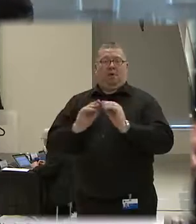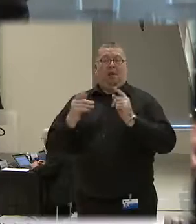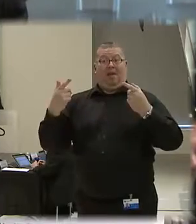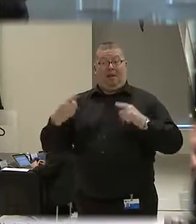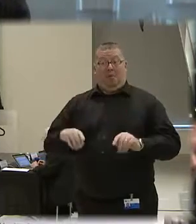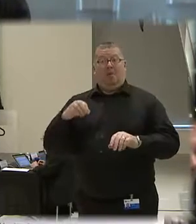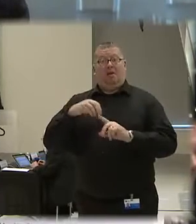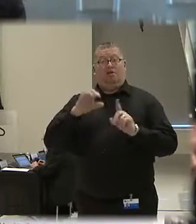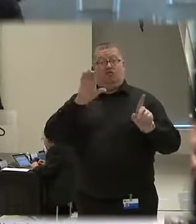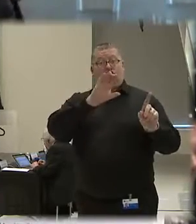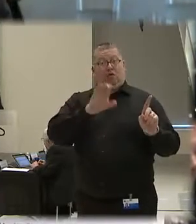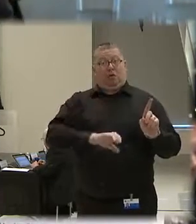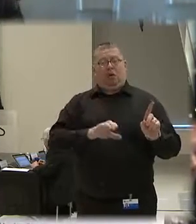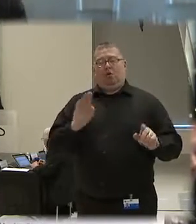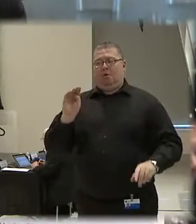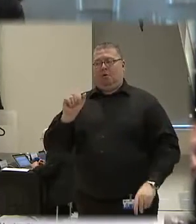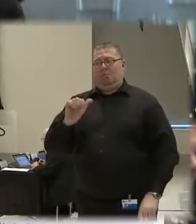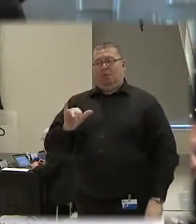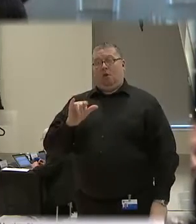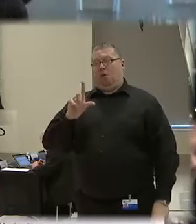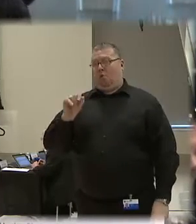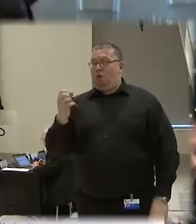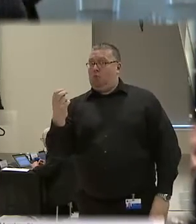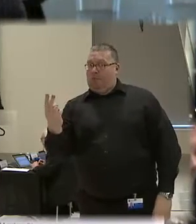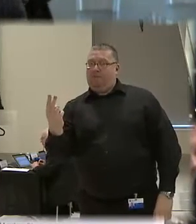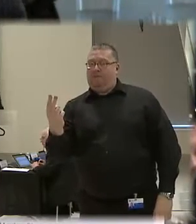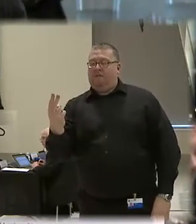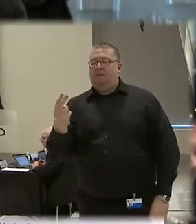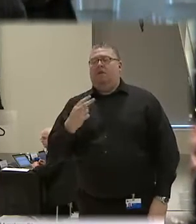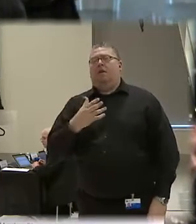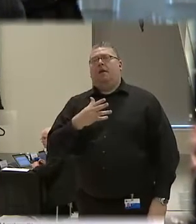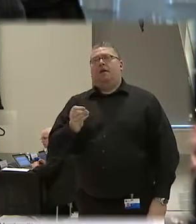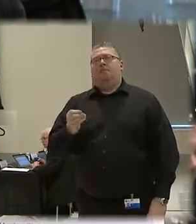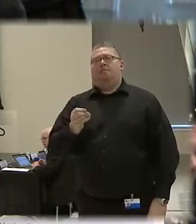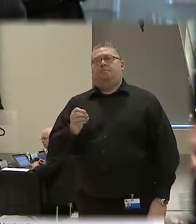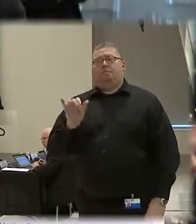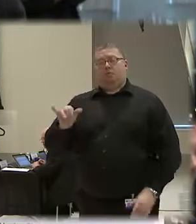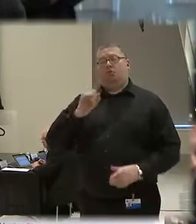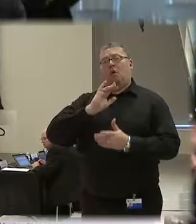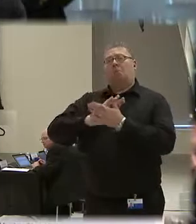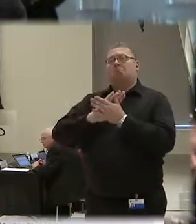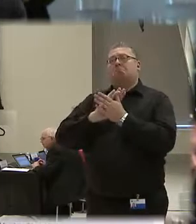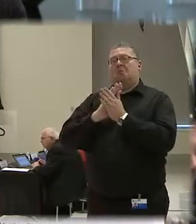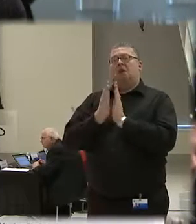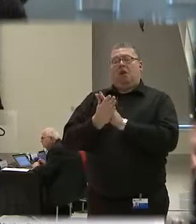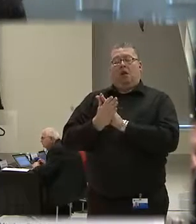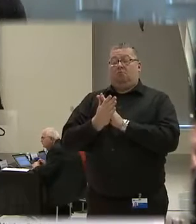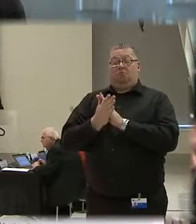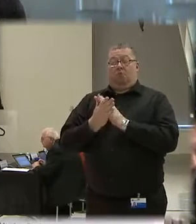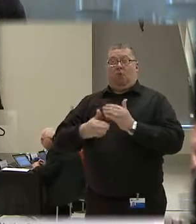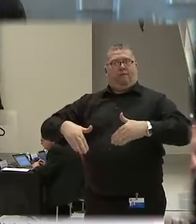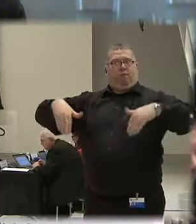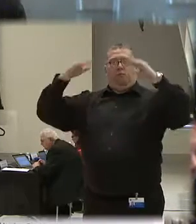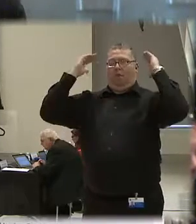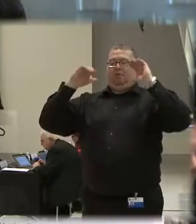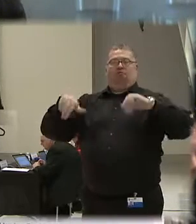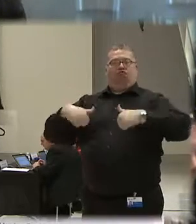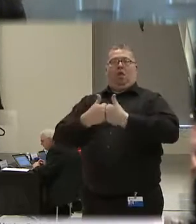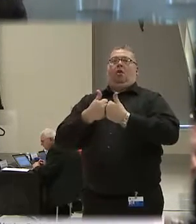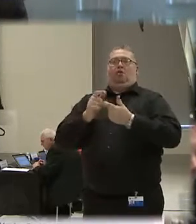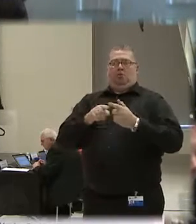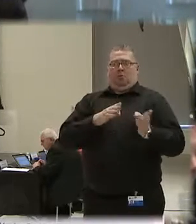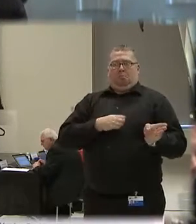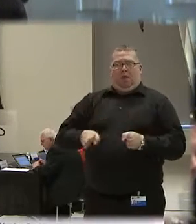Chicago in May of 2012. And this became a massive and daunting task to